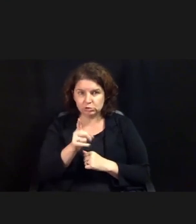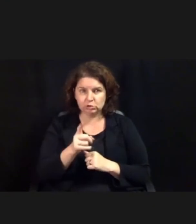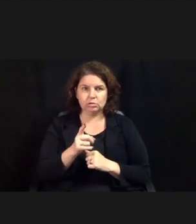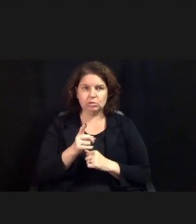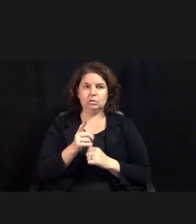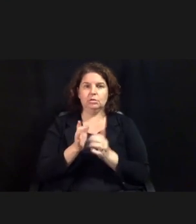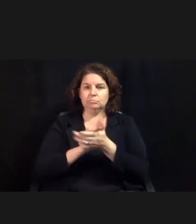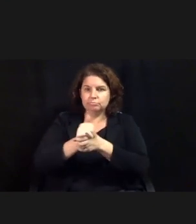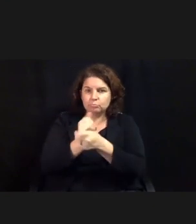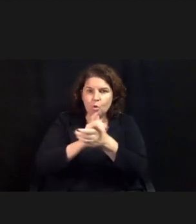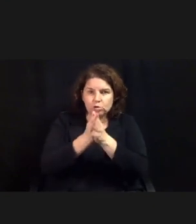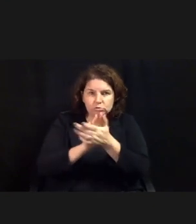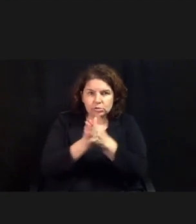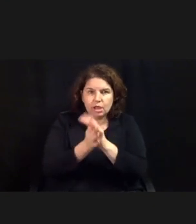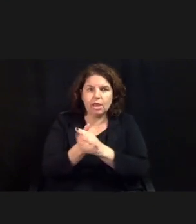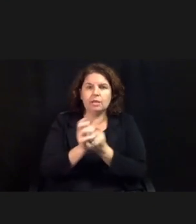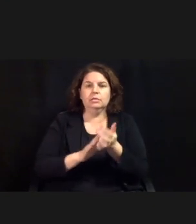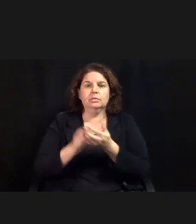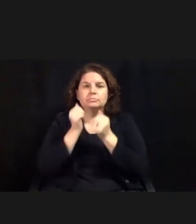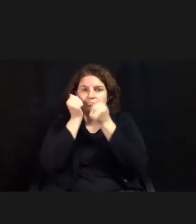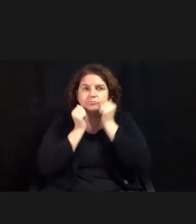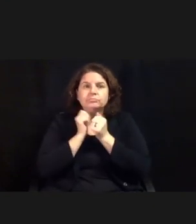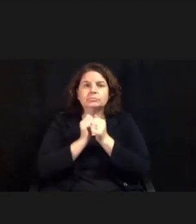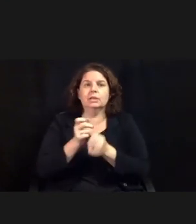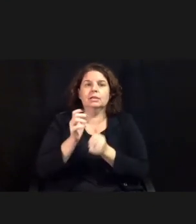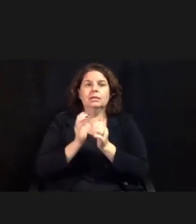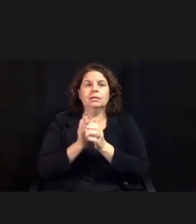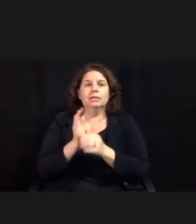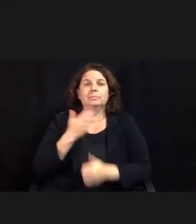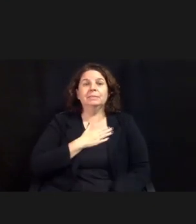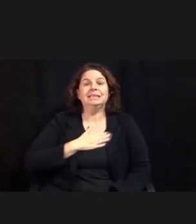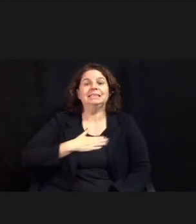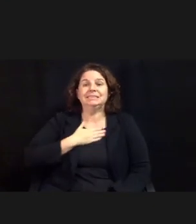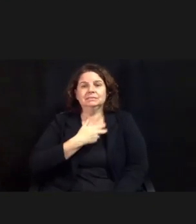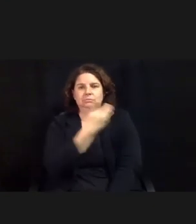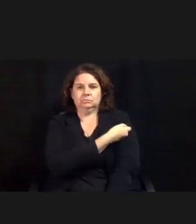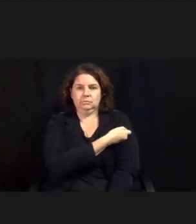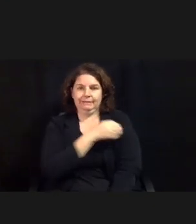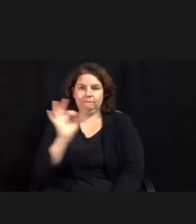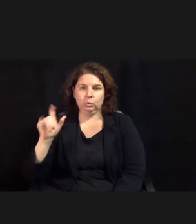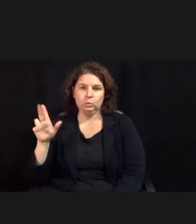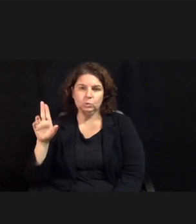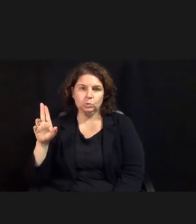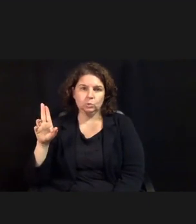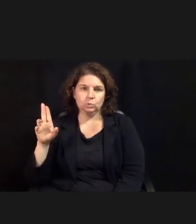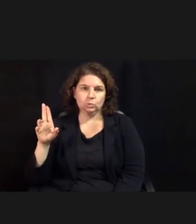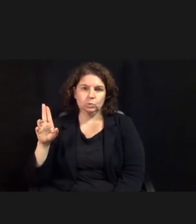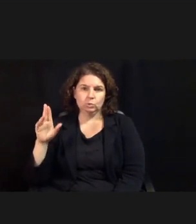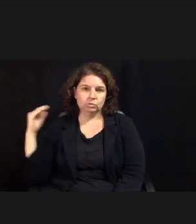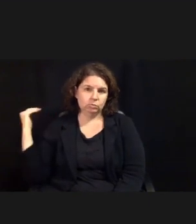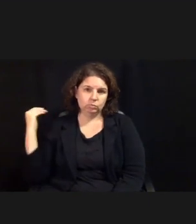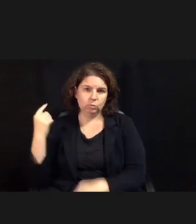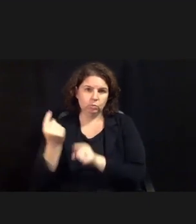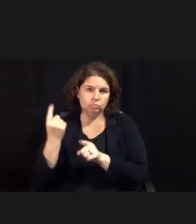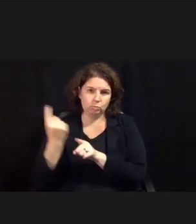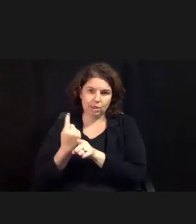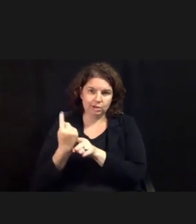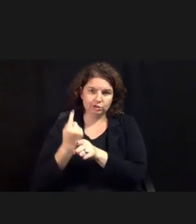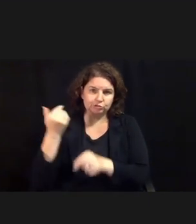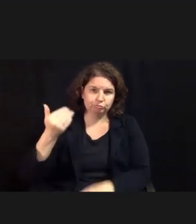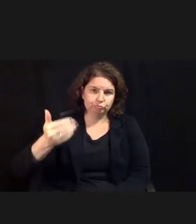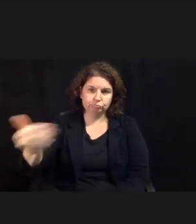standards, and please, please get a flu shot, a regular flu shot this season. So back to you,